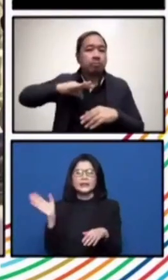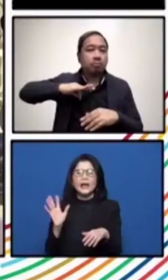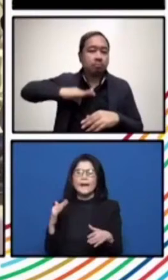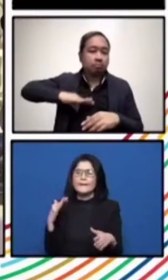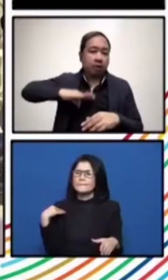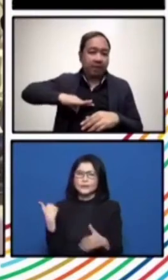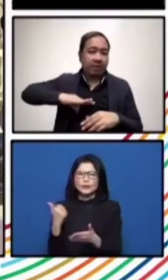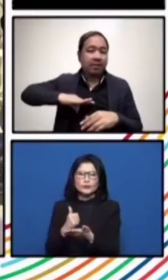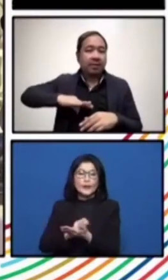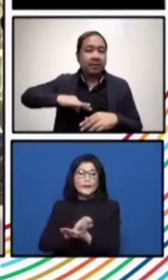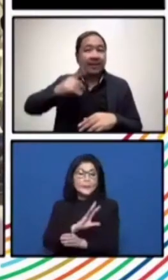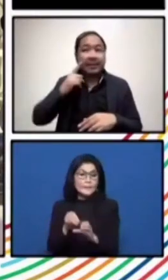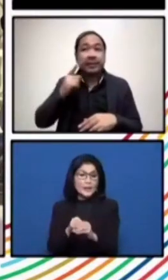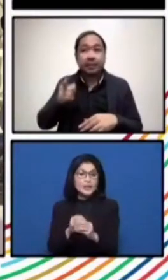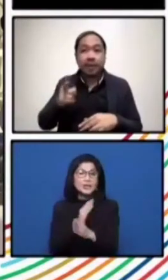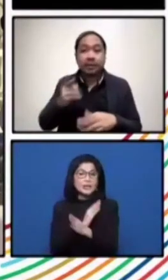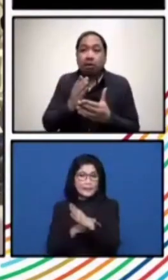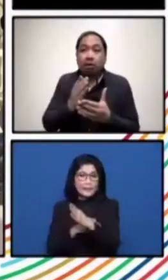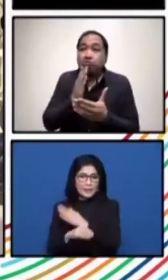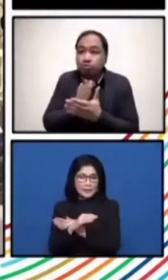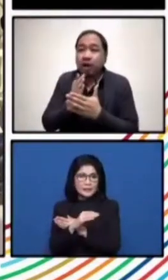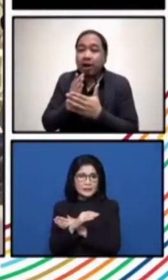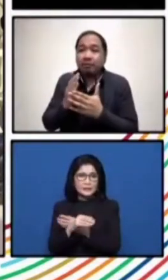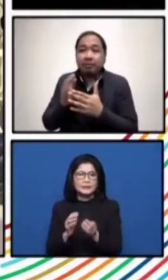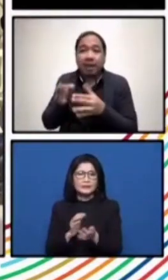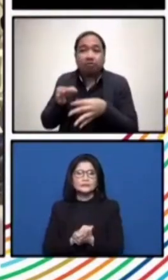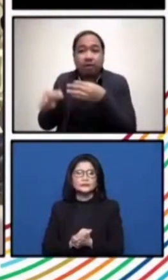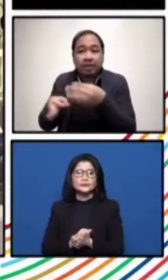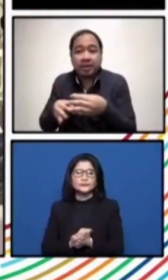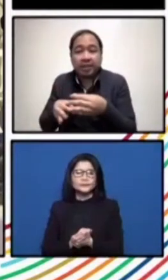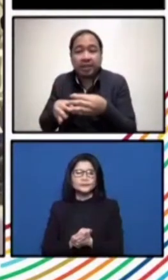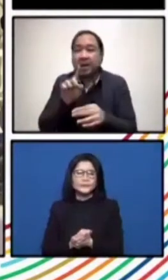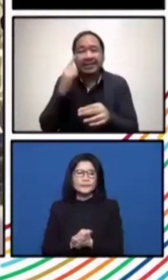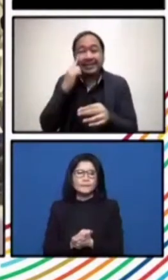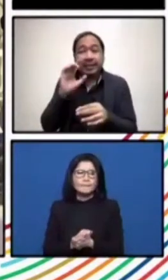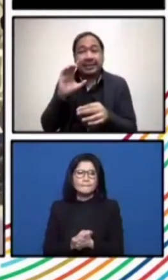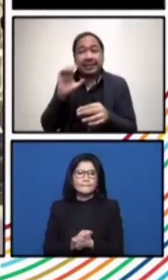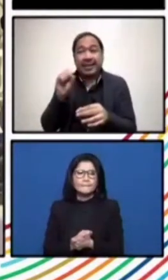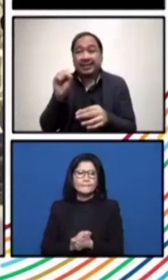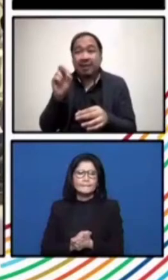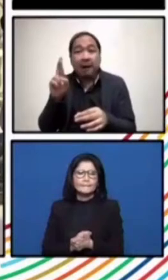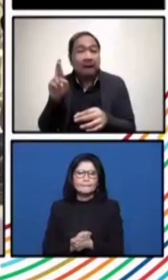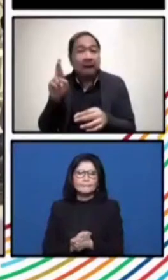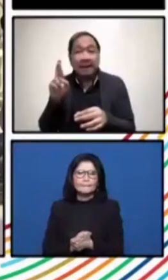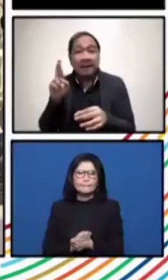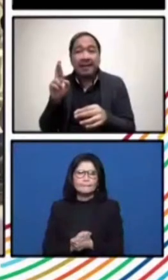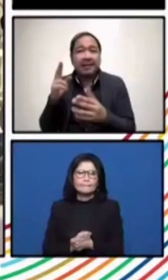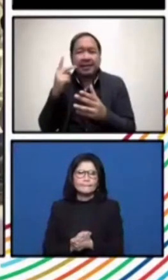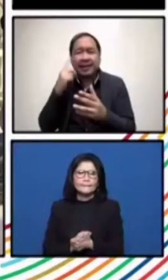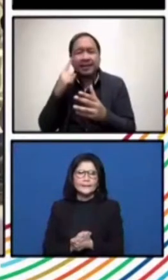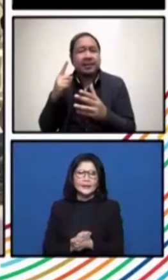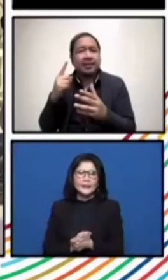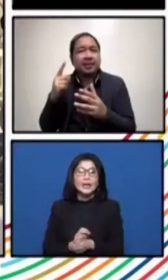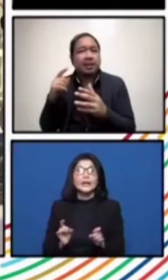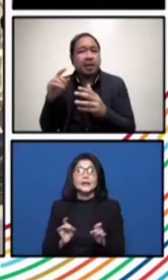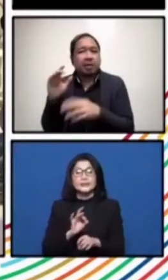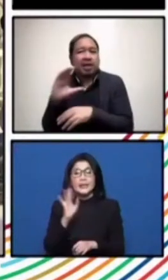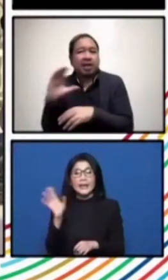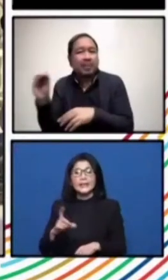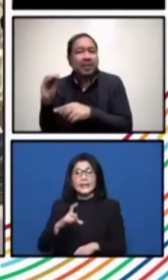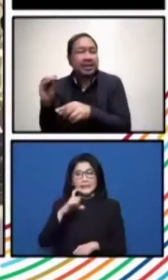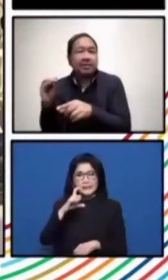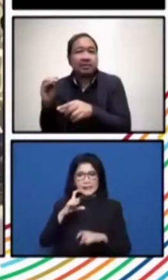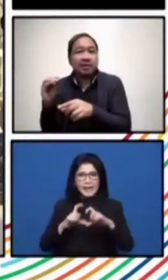to do I want us to move move away from the CSR approach but move towards companies benefit we benefit